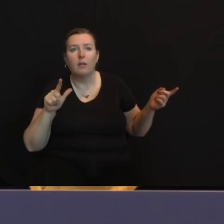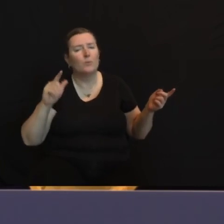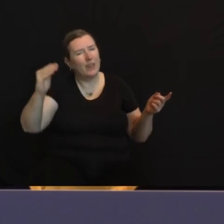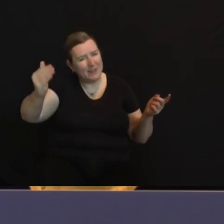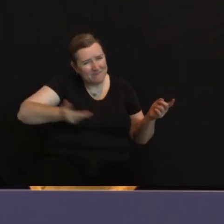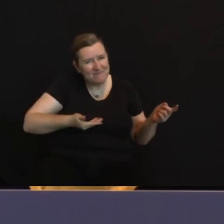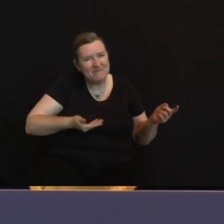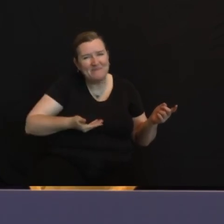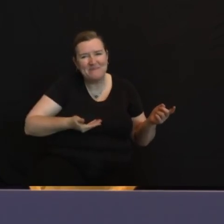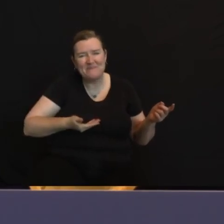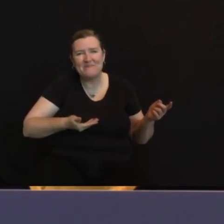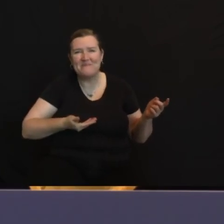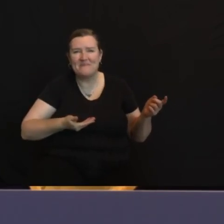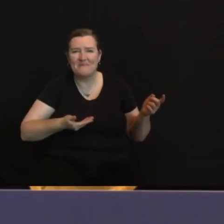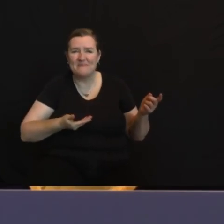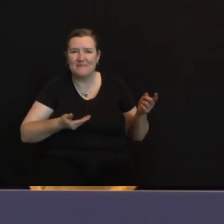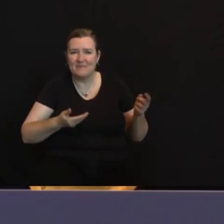team.